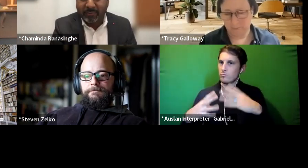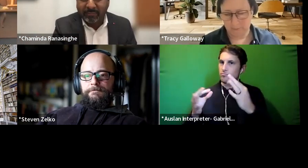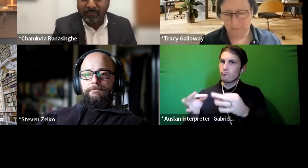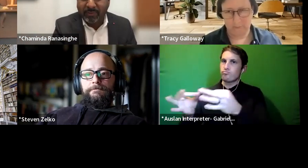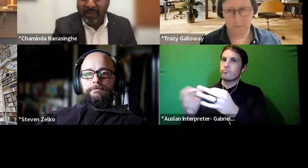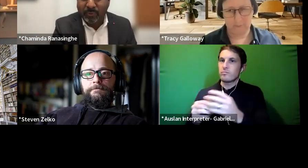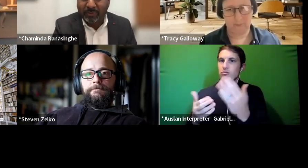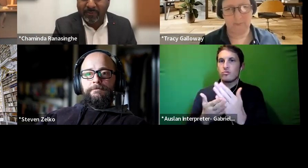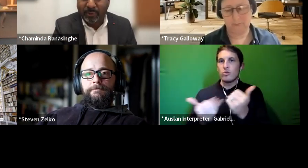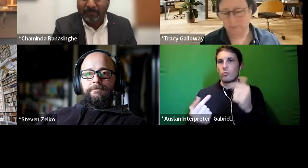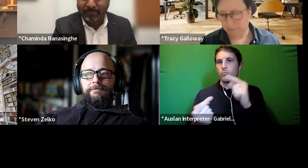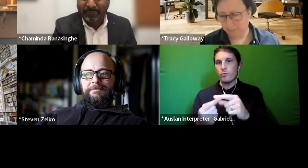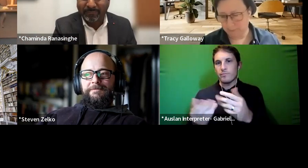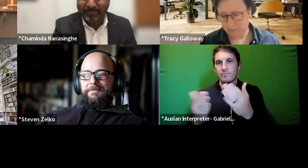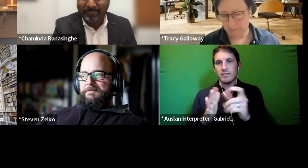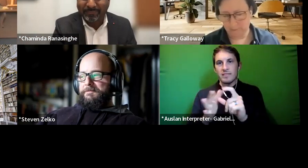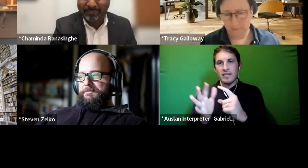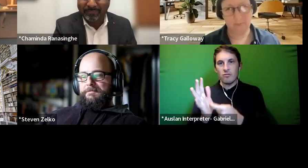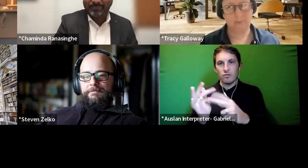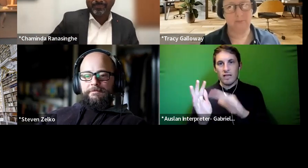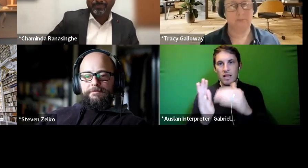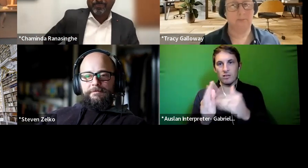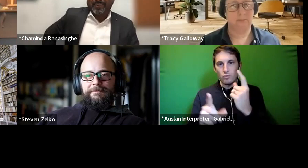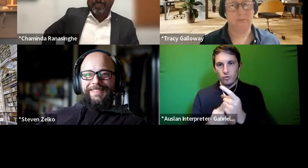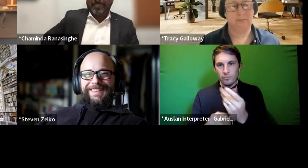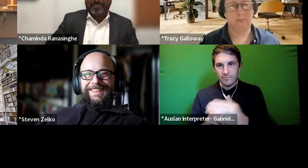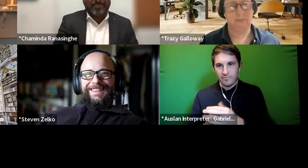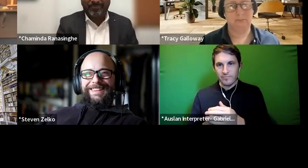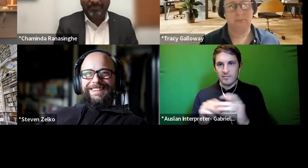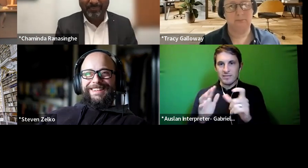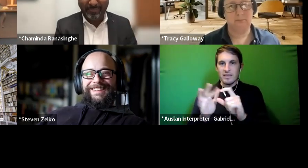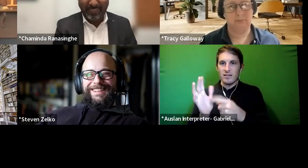Darren, last word on this point. Oh, last word. There's